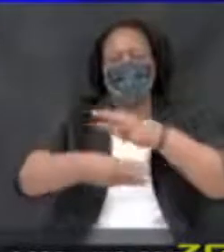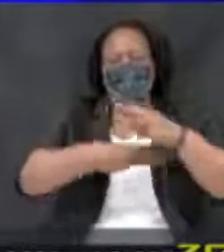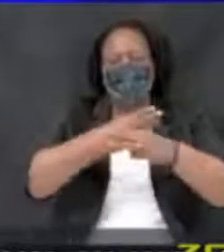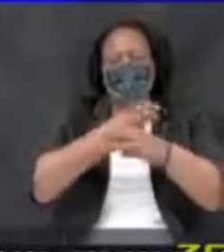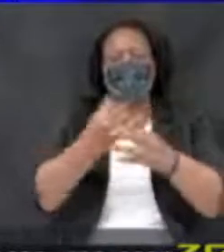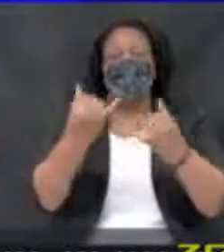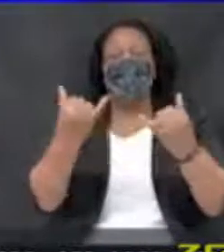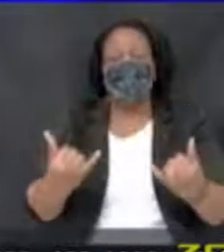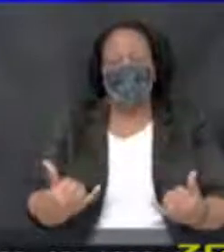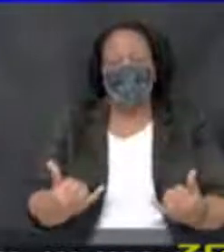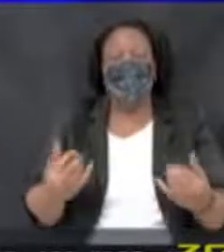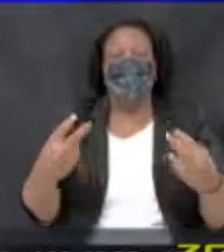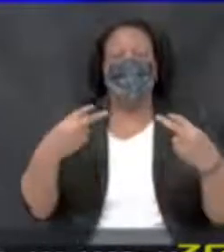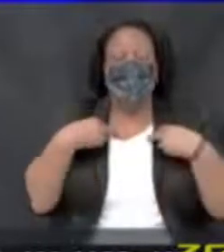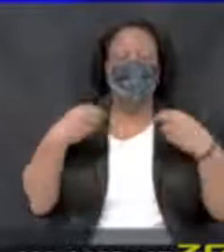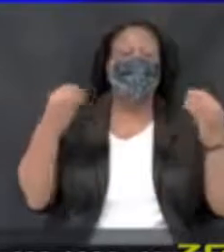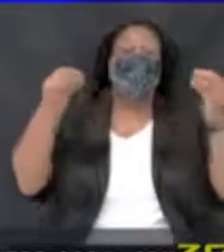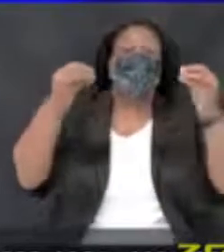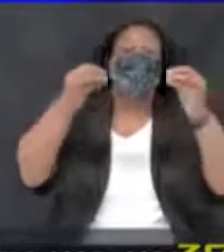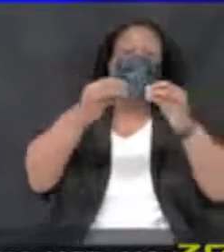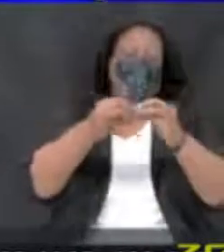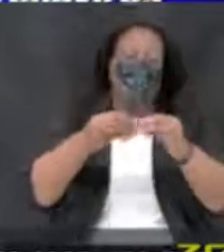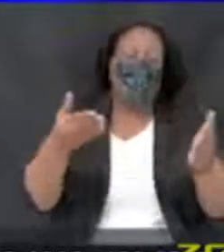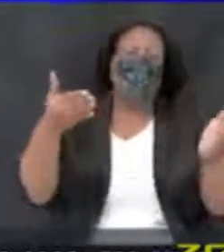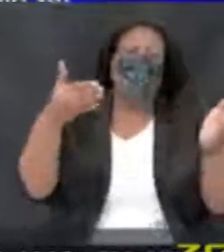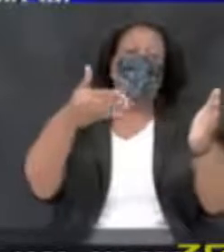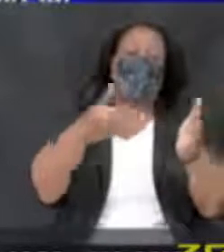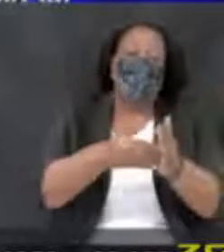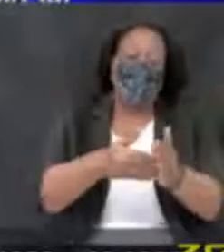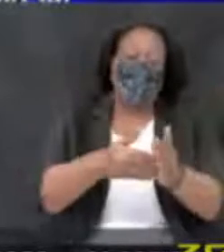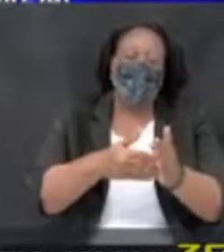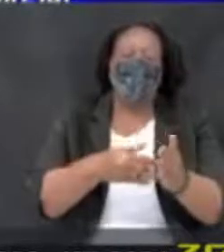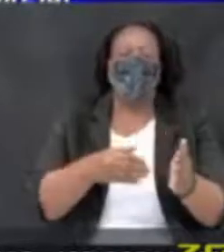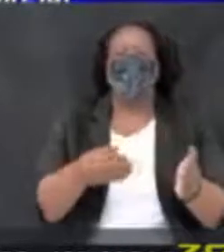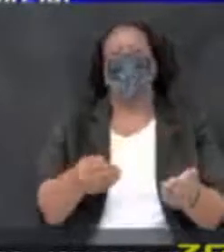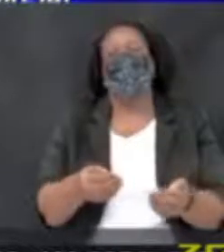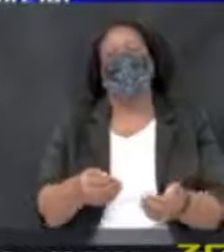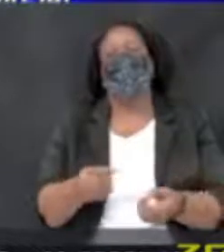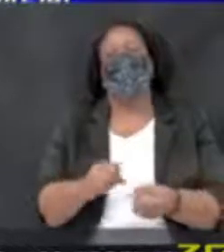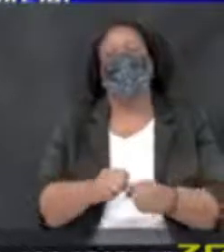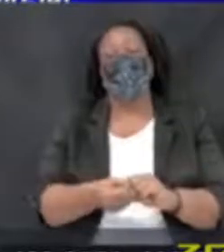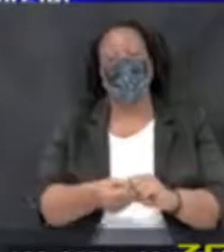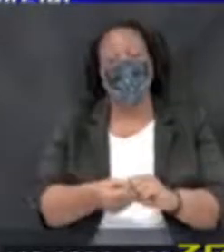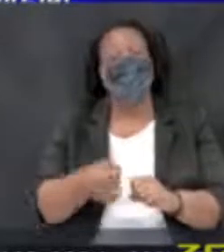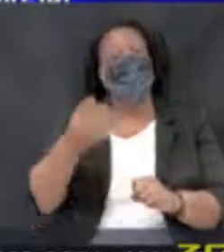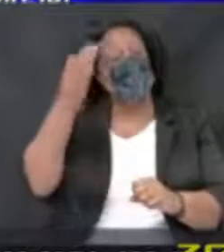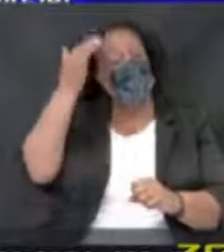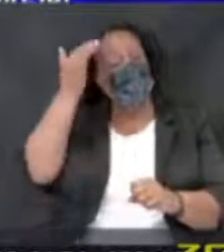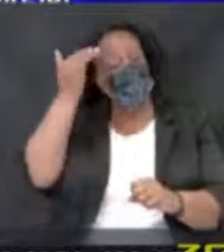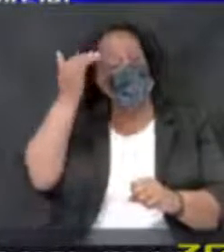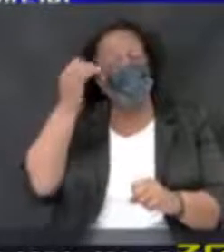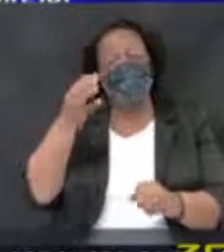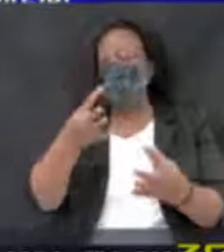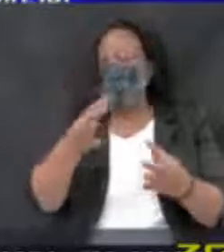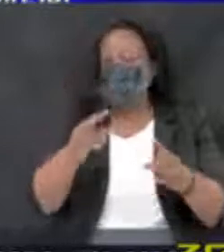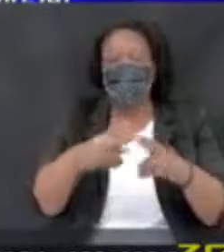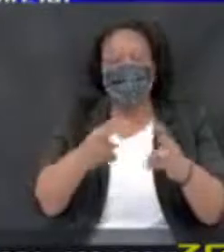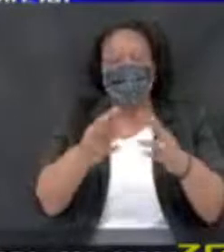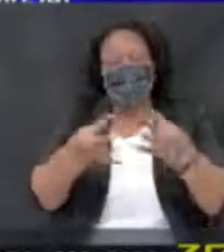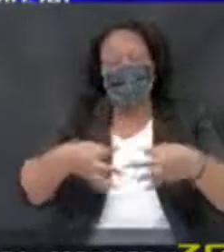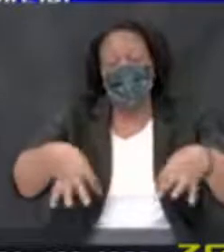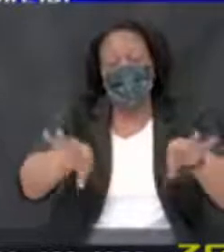experiencing other surges and things like that. And so that is why it is important that